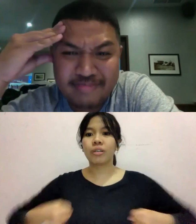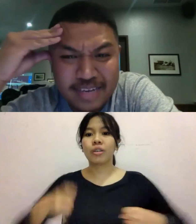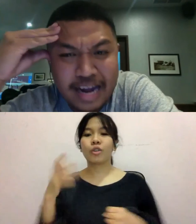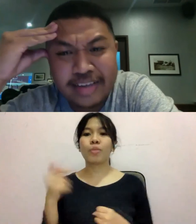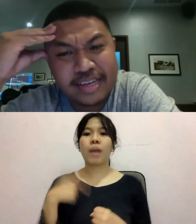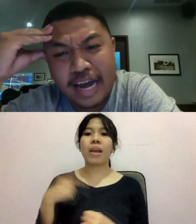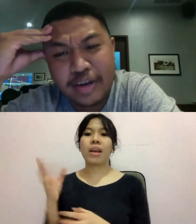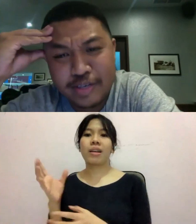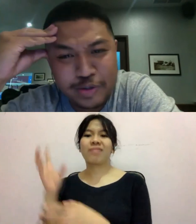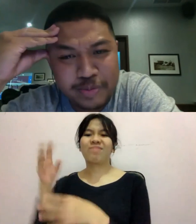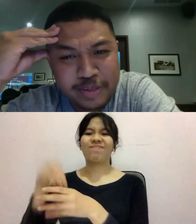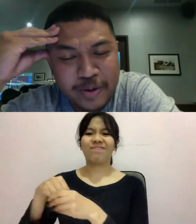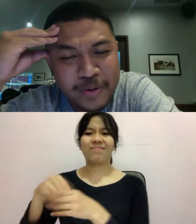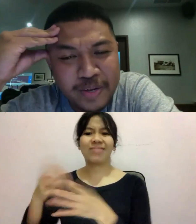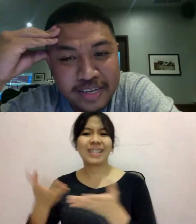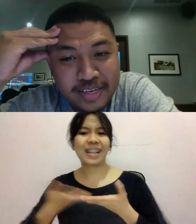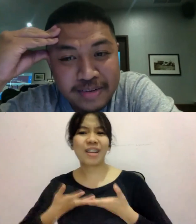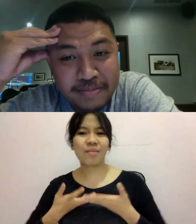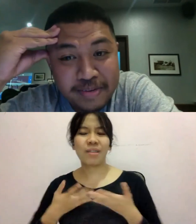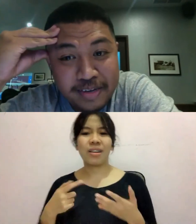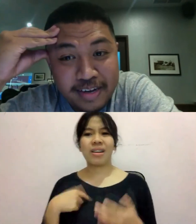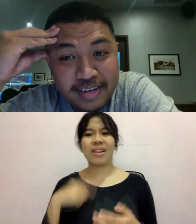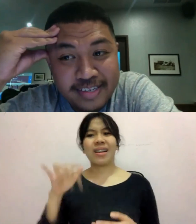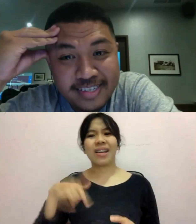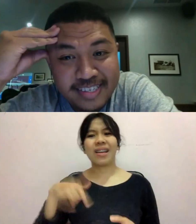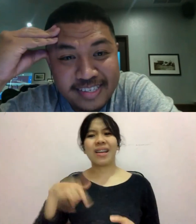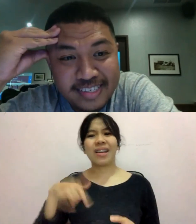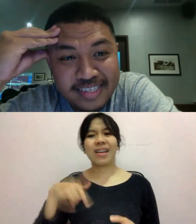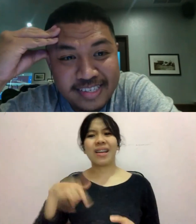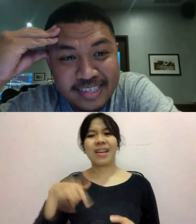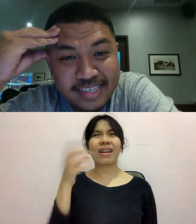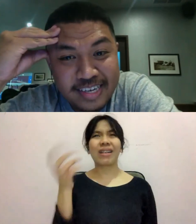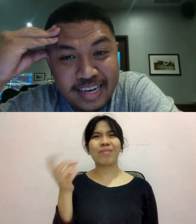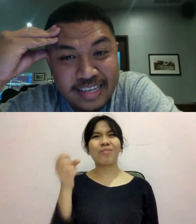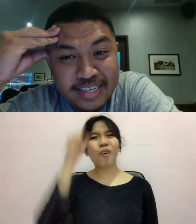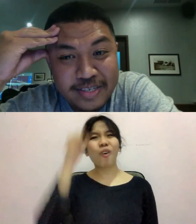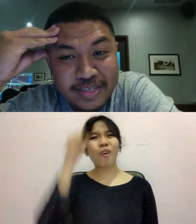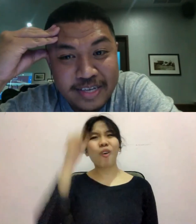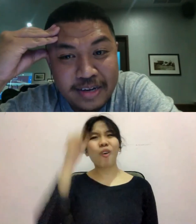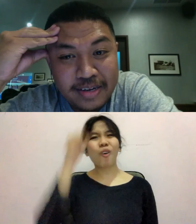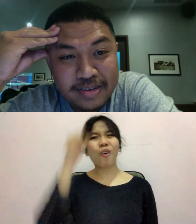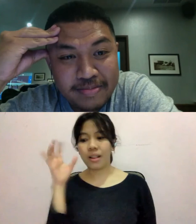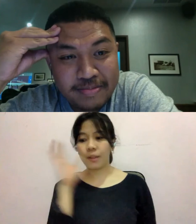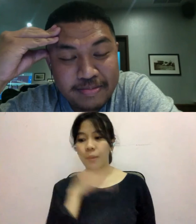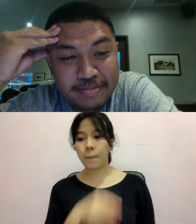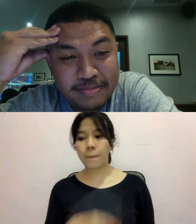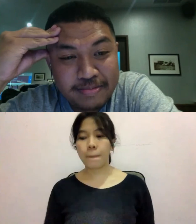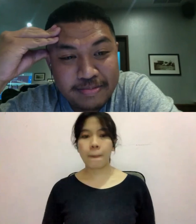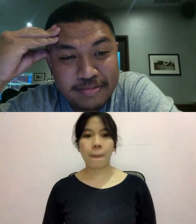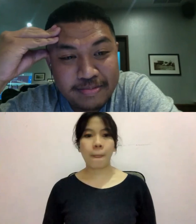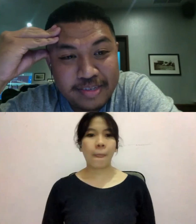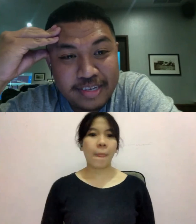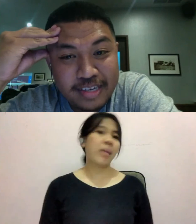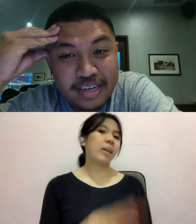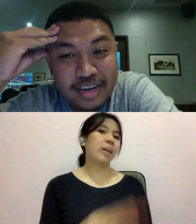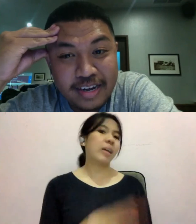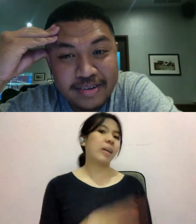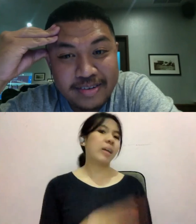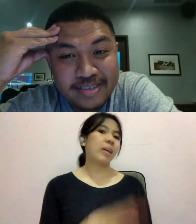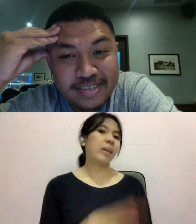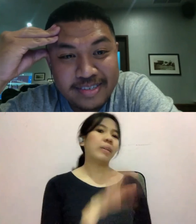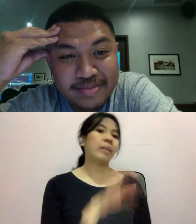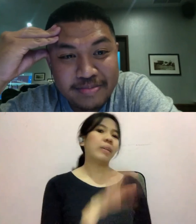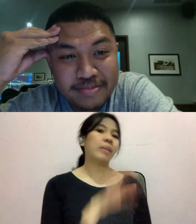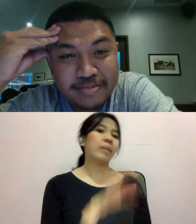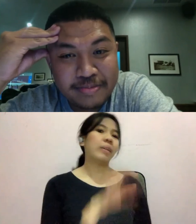It's I know it's stupid though. Yeah. We do stupid things for love sometimes. Yeah. That is